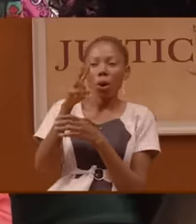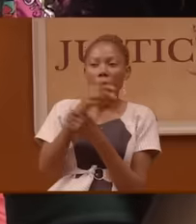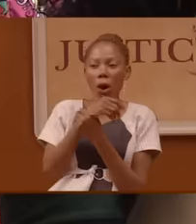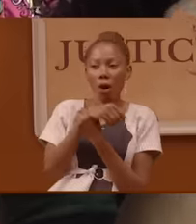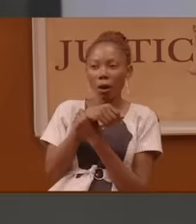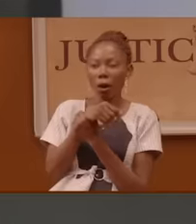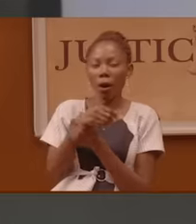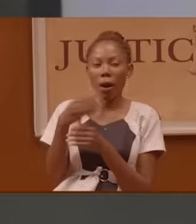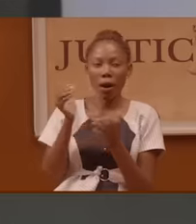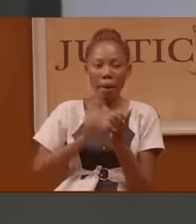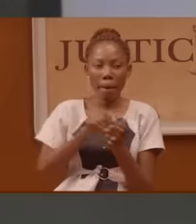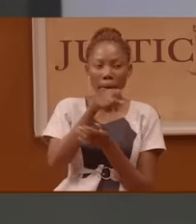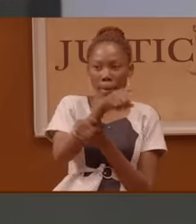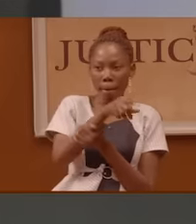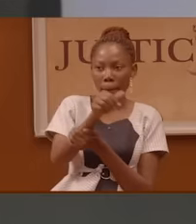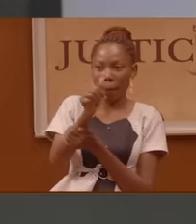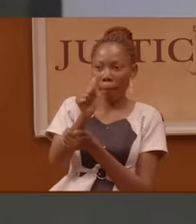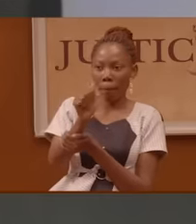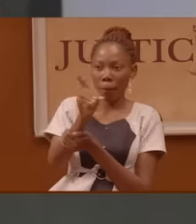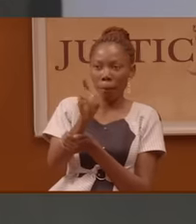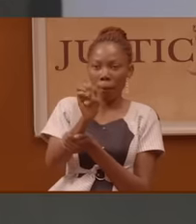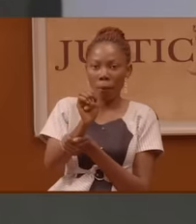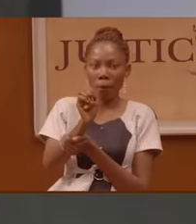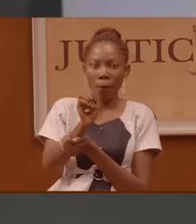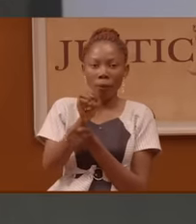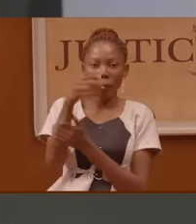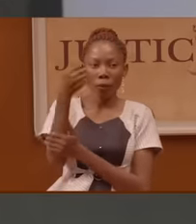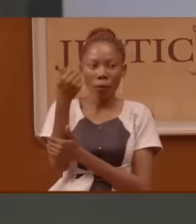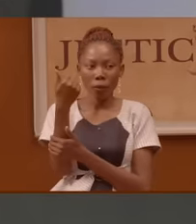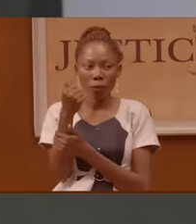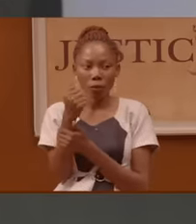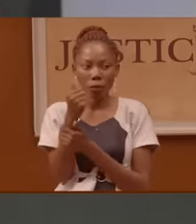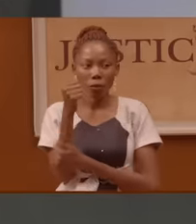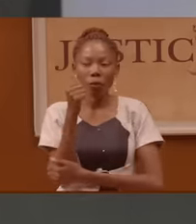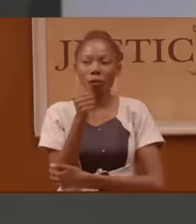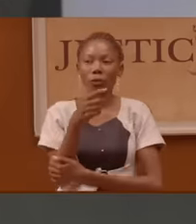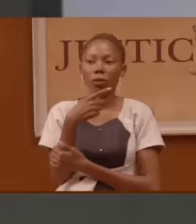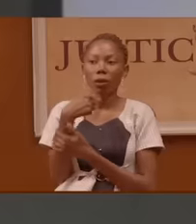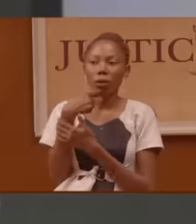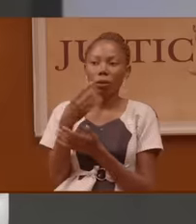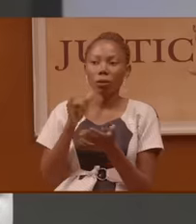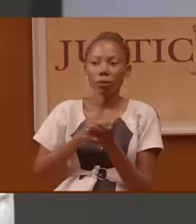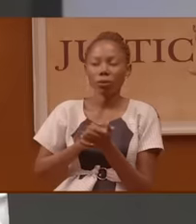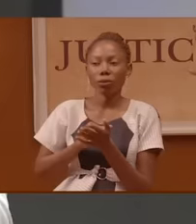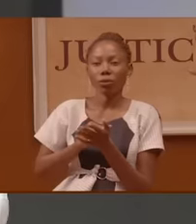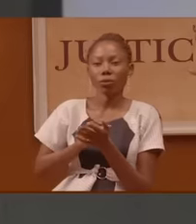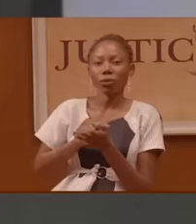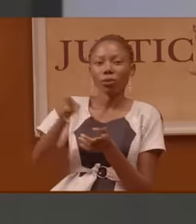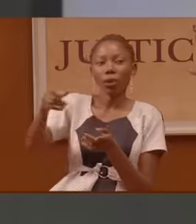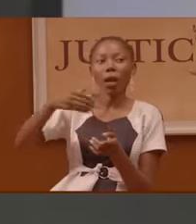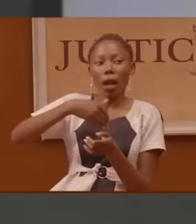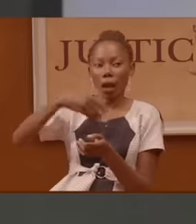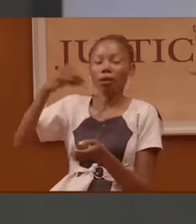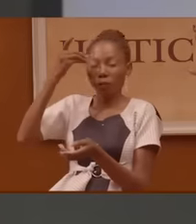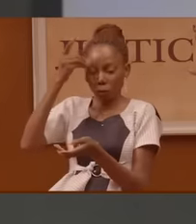Then Idebola kept me under his radar. He kept it under his radar because he knows that it is his child. Even while he was